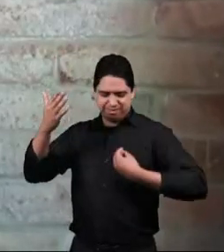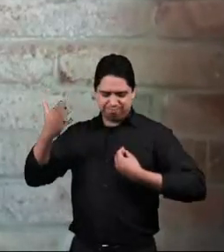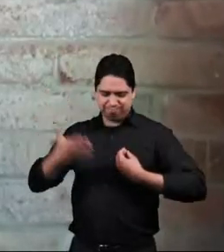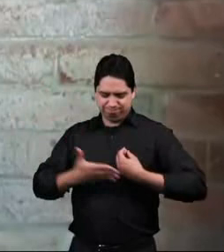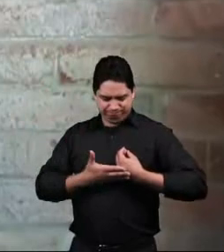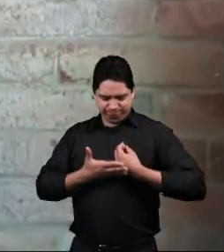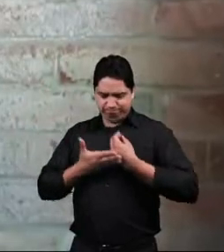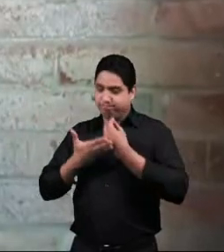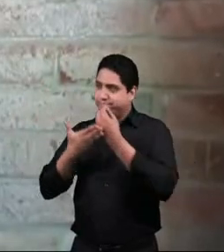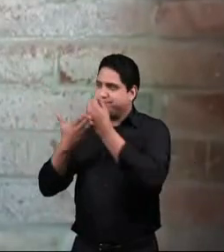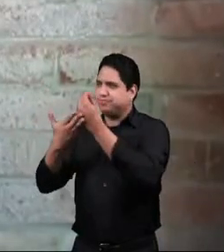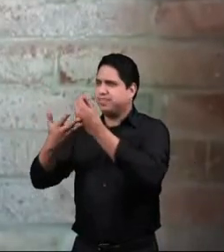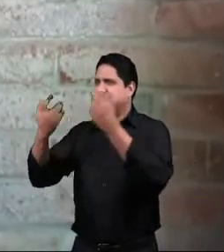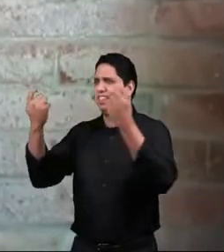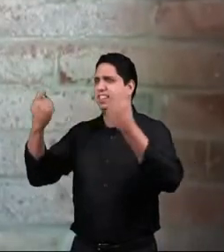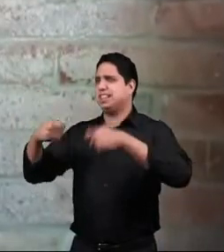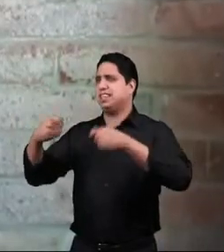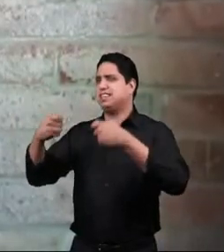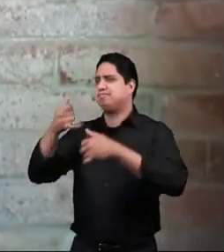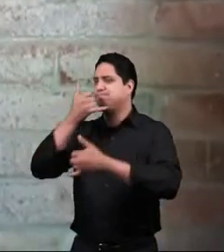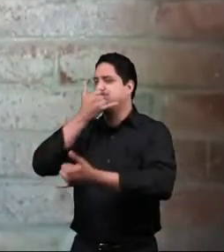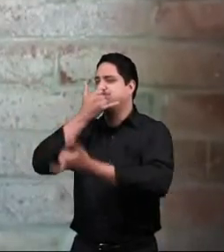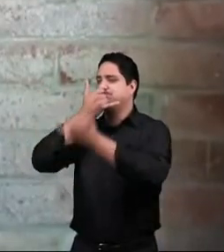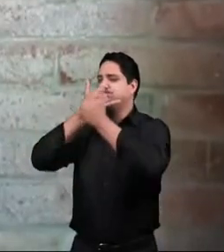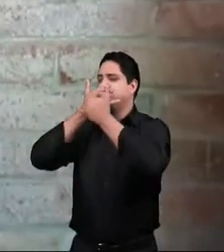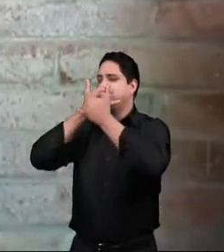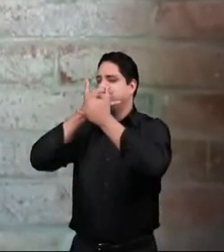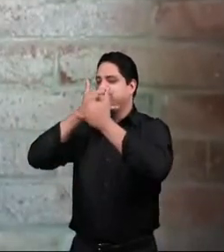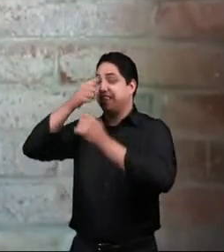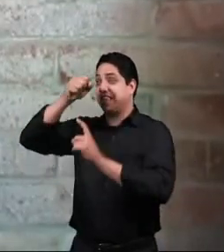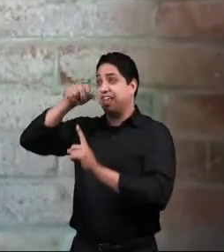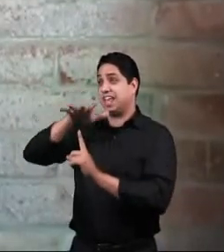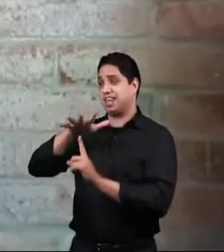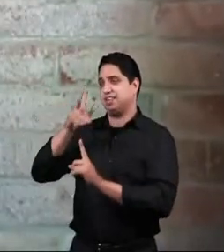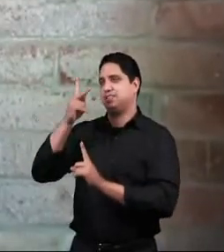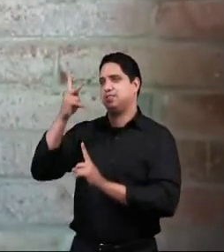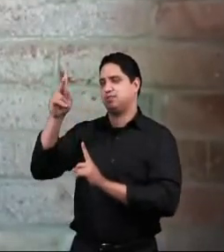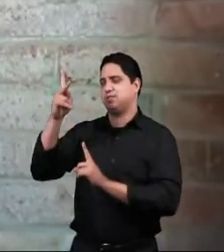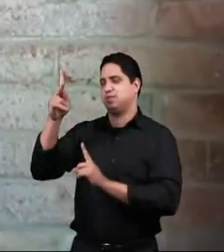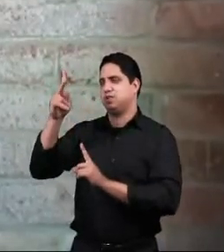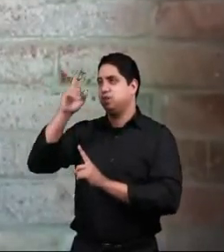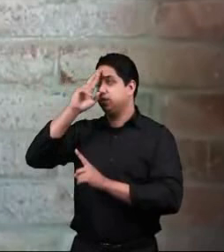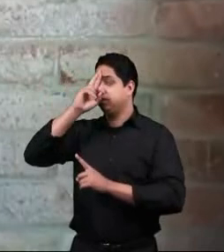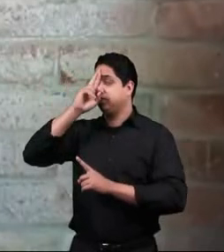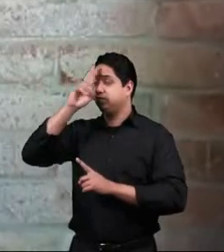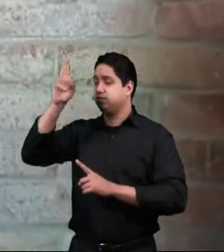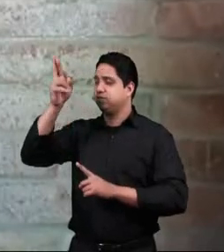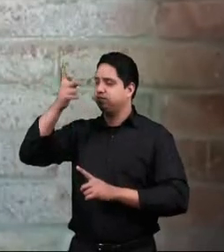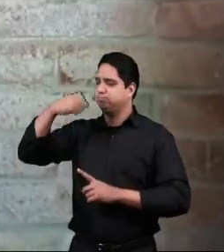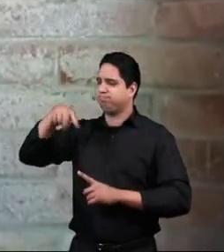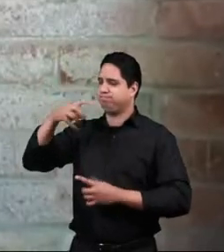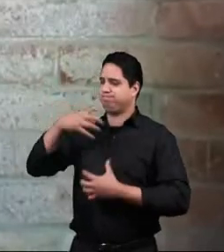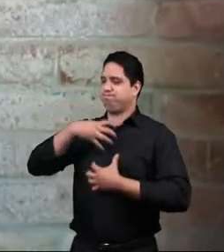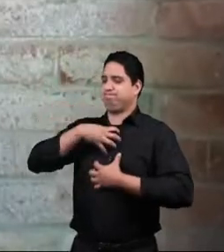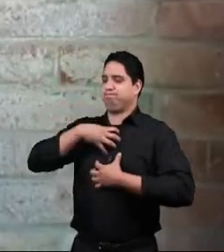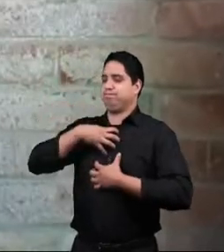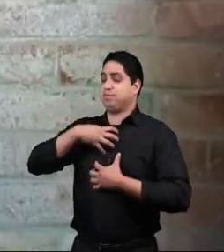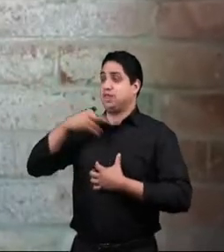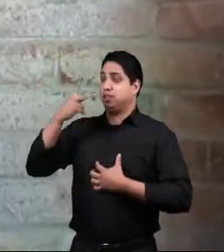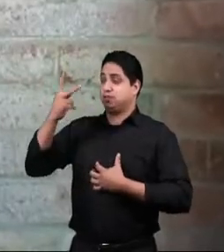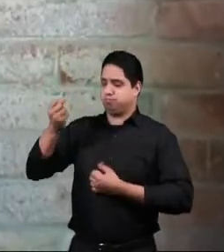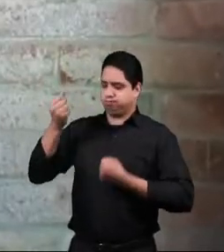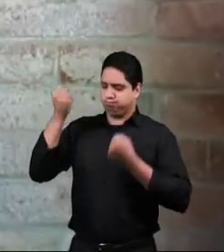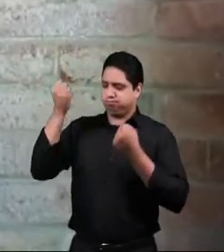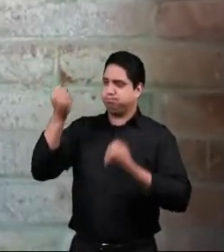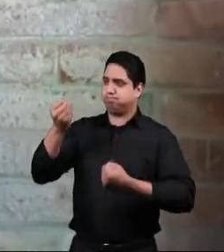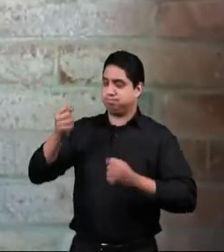lives as needy of your forgiveness and grace, reach us, Lord, in this service